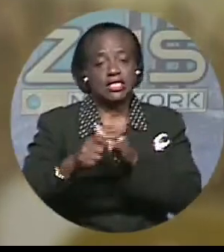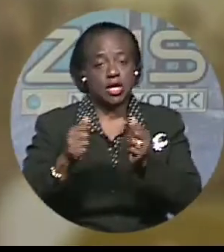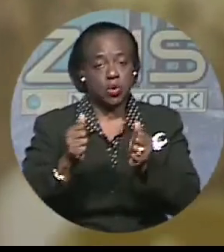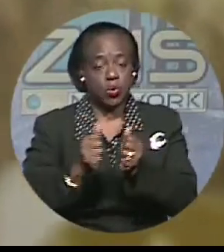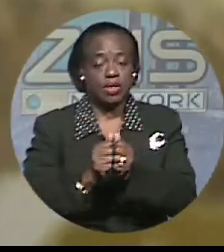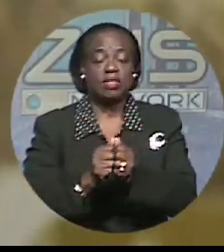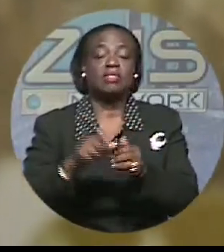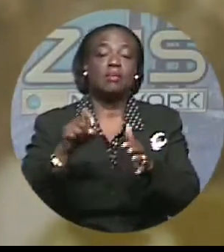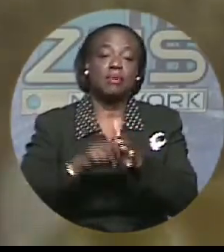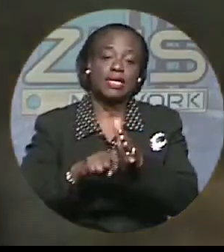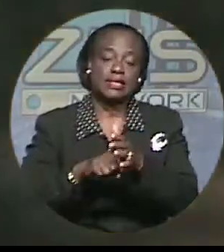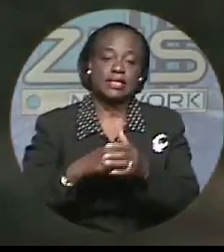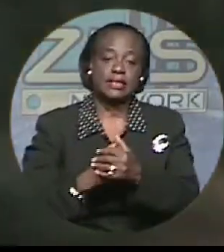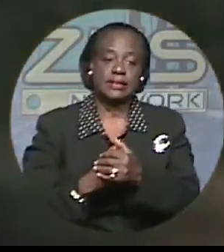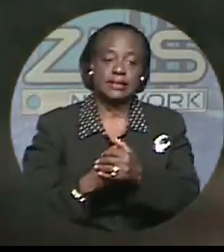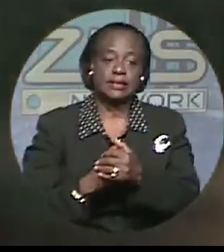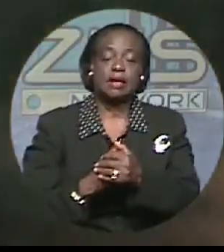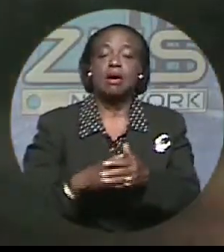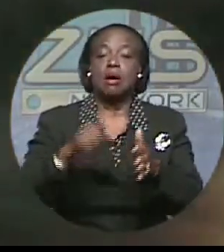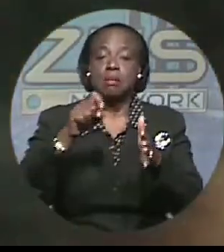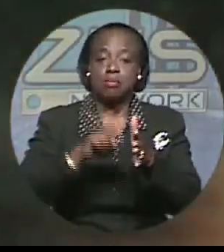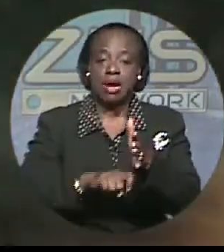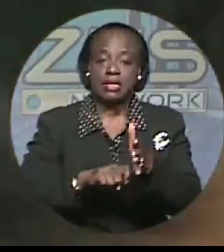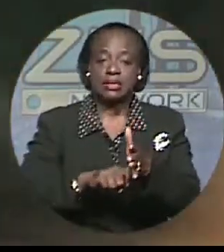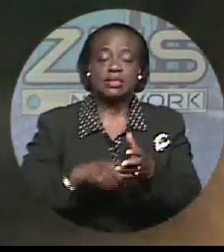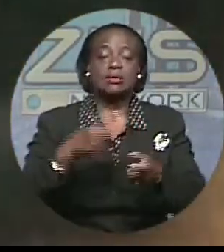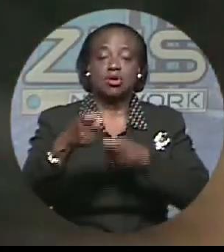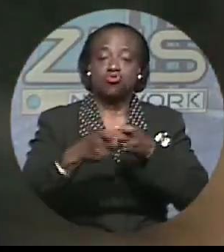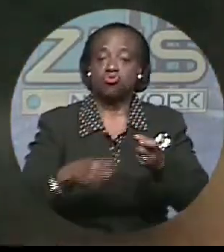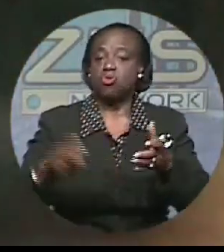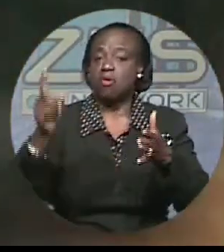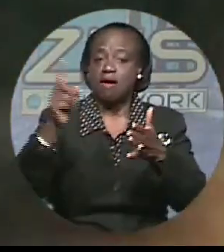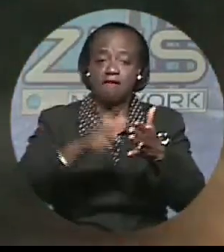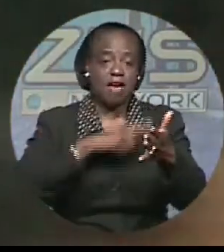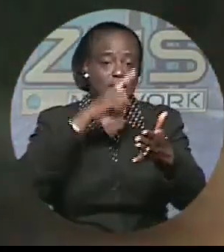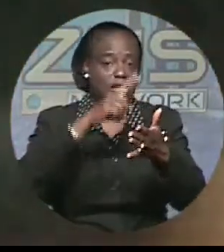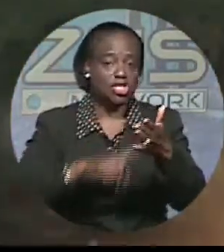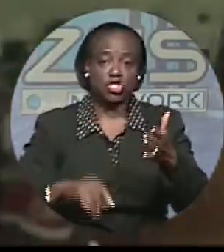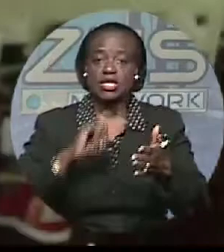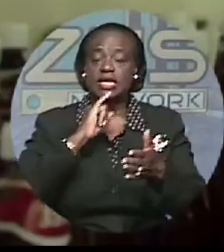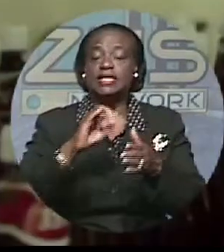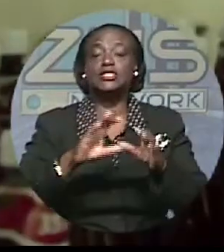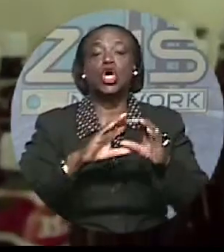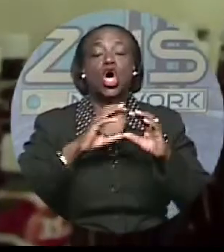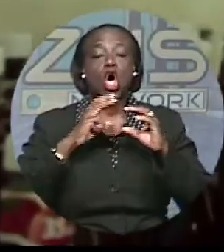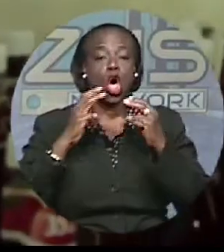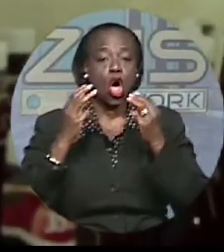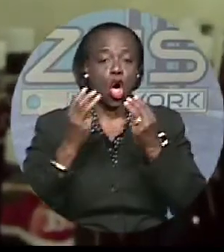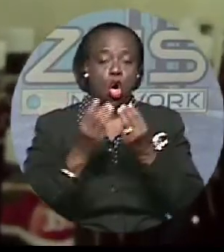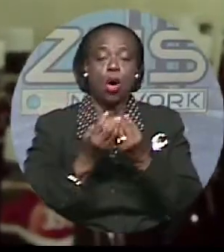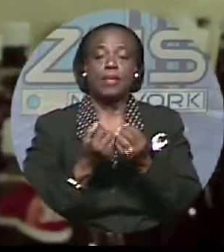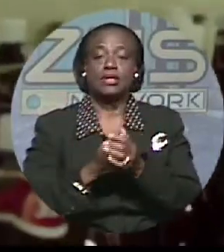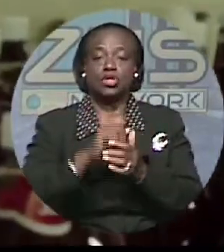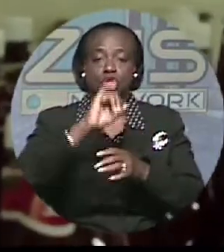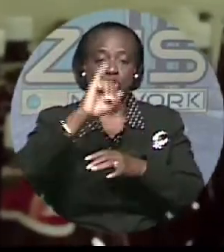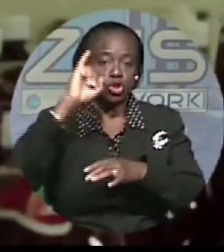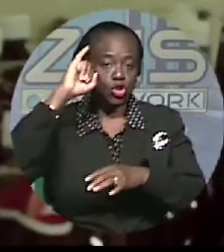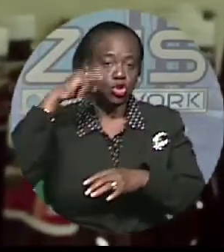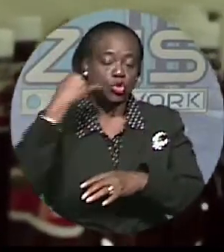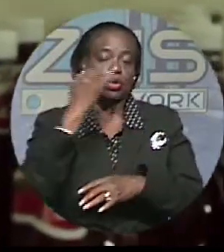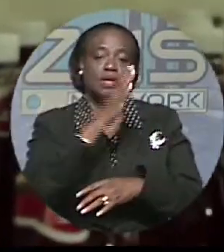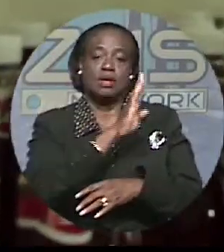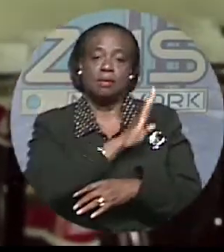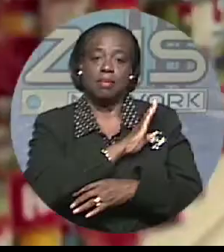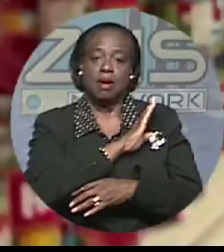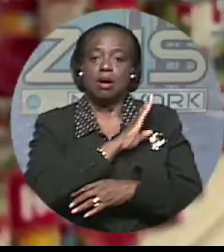to avoid price control violations is so common, according to Red Bay's resident Judy Barr, that when she sees suddenly lower prices